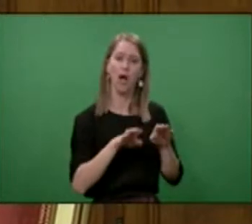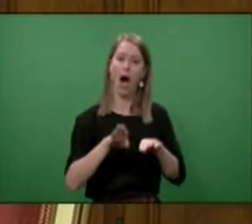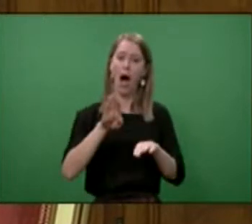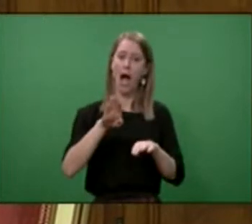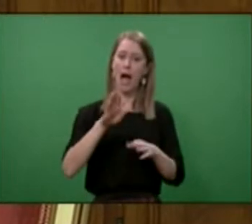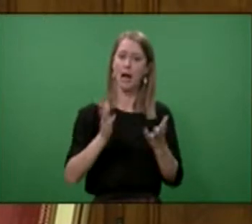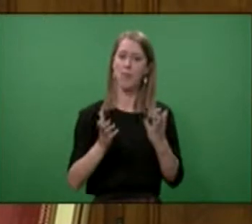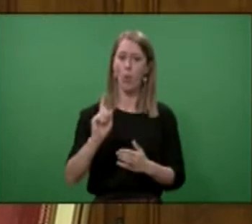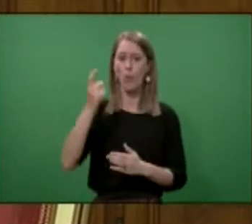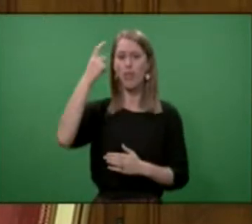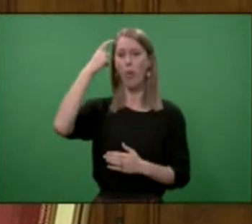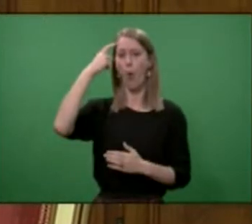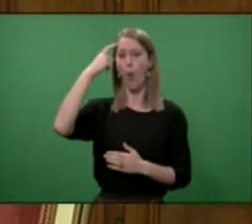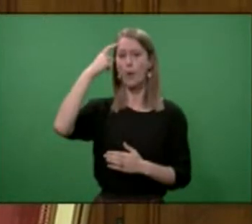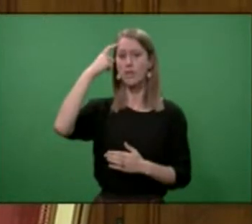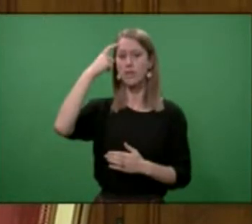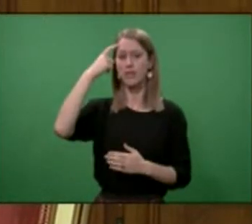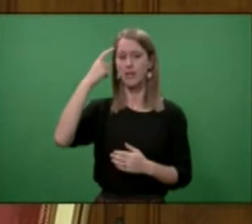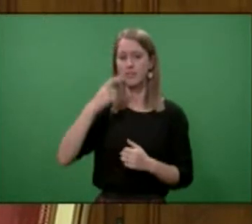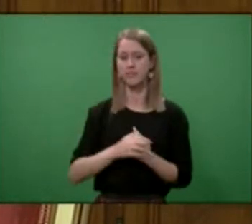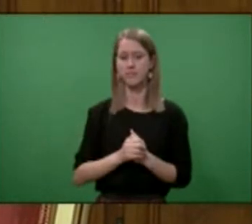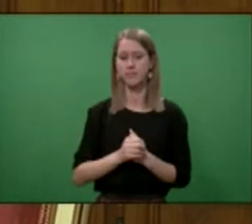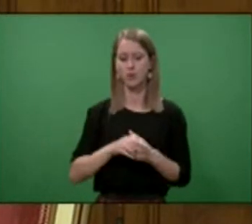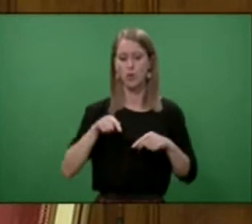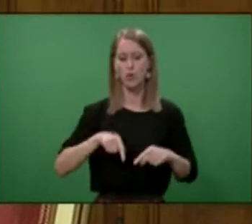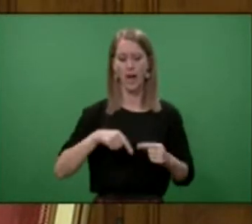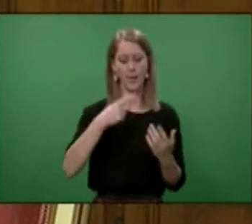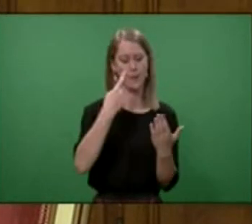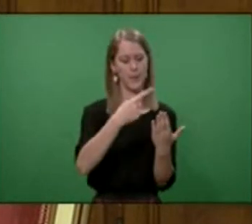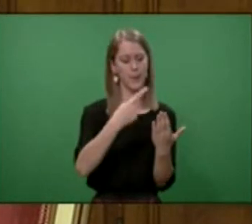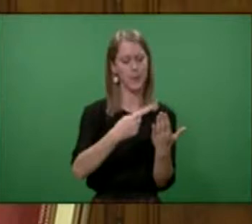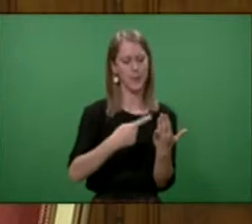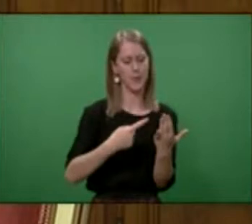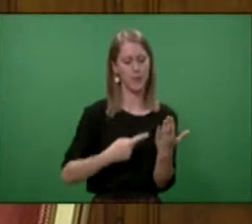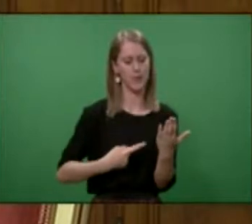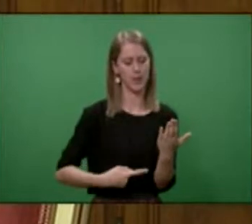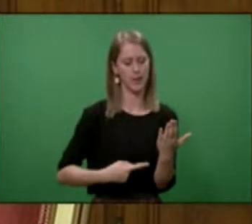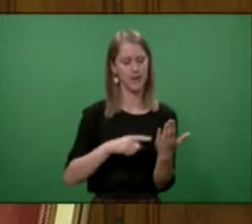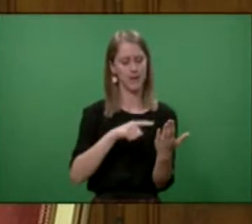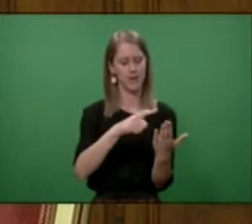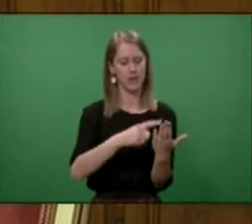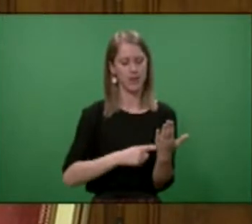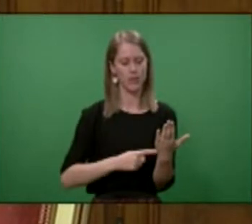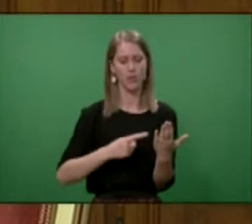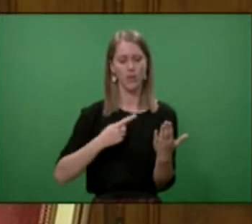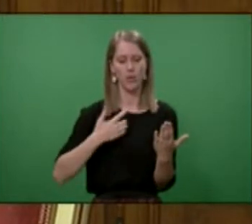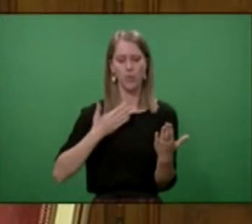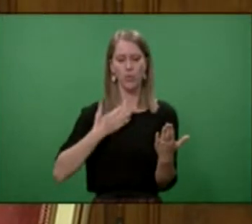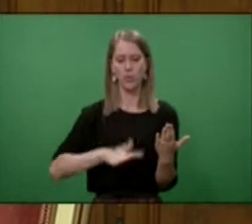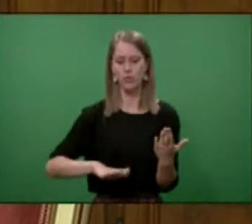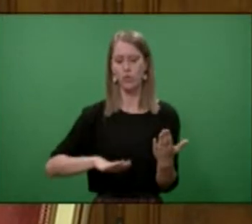expected. The program outlined today seeks to make the most of our head start,